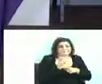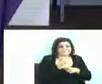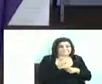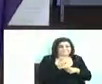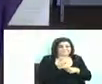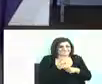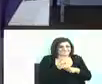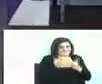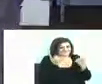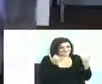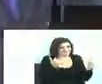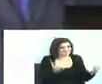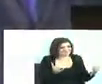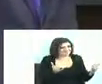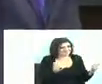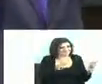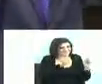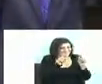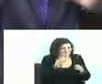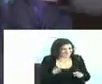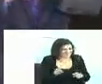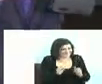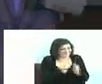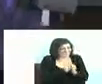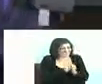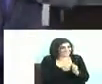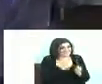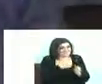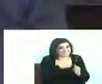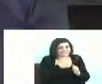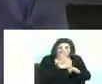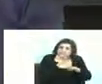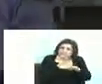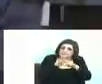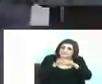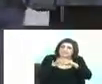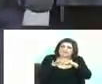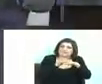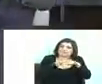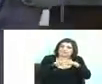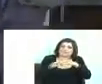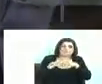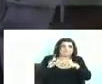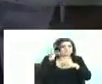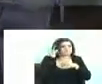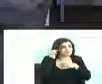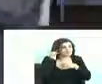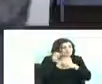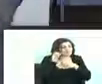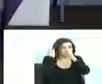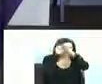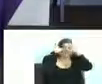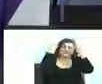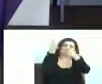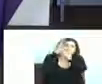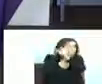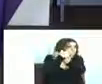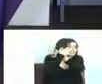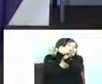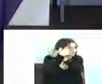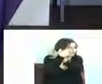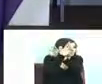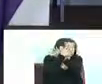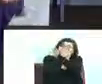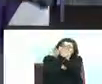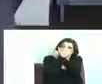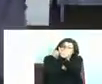And so now I want you to go with me to somewhere on the coast of California and imagine that there's this butterfly. And that butterfly flaps its wings.